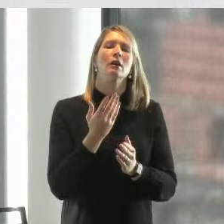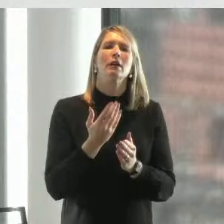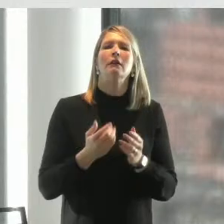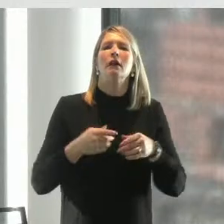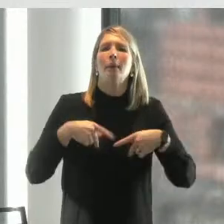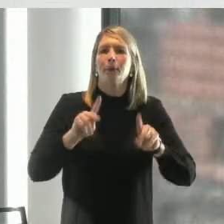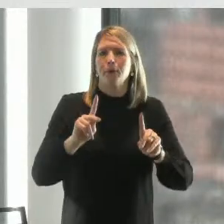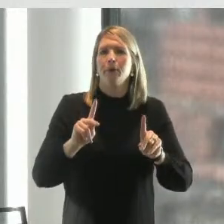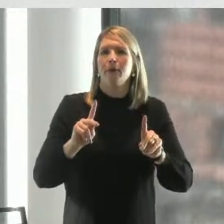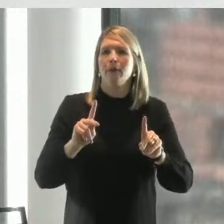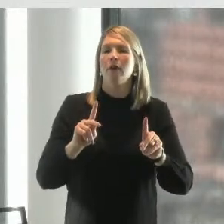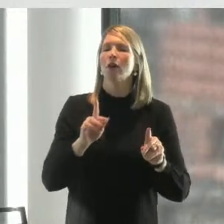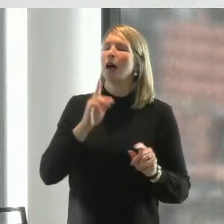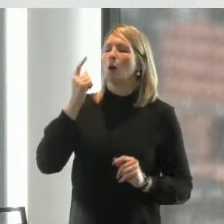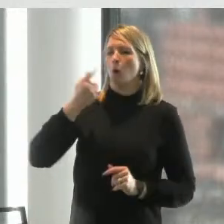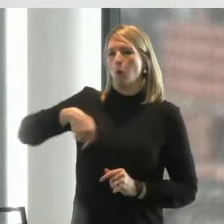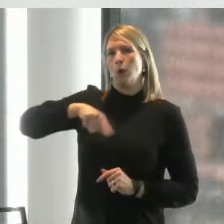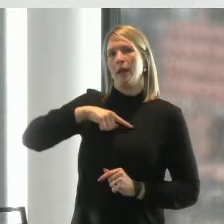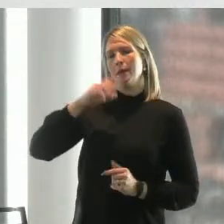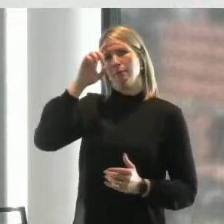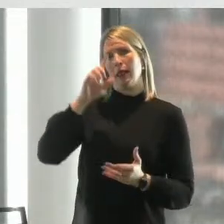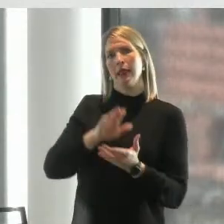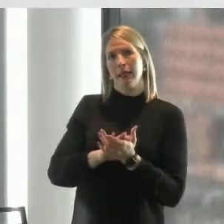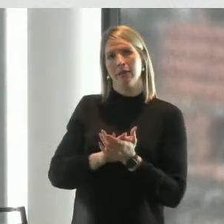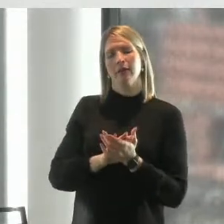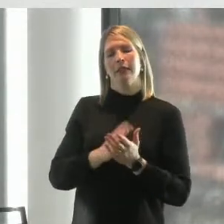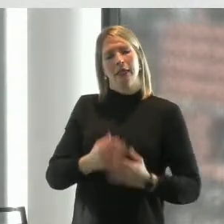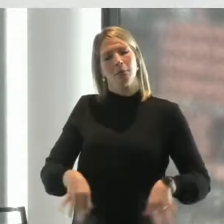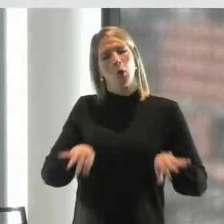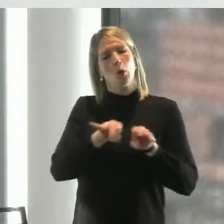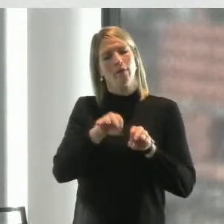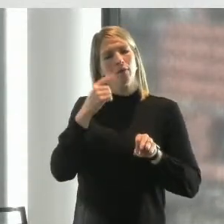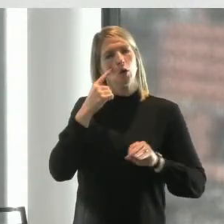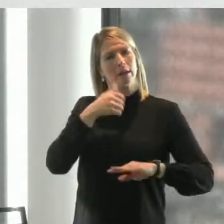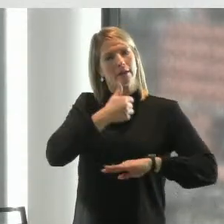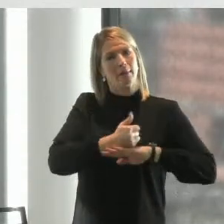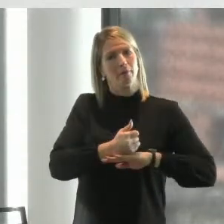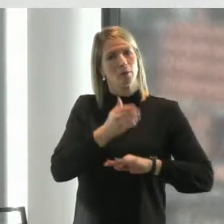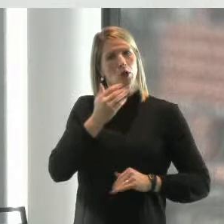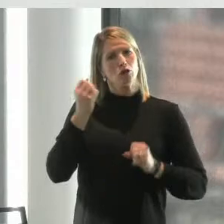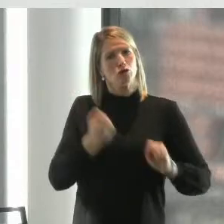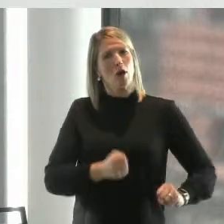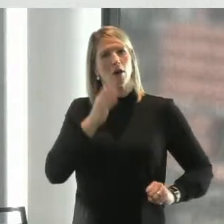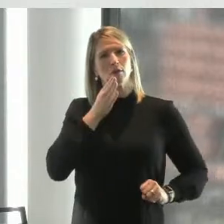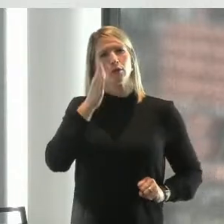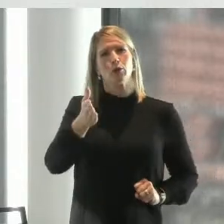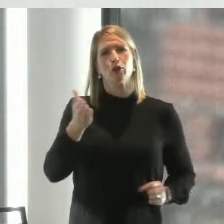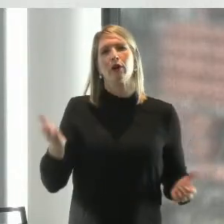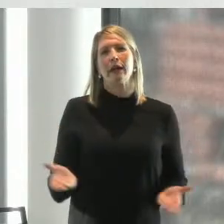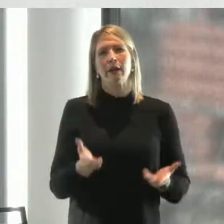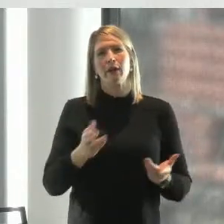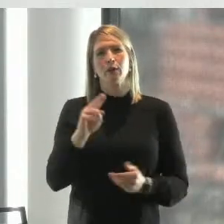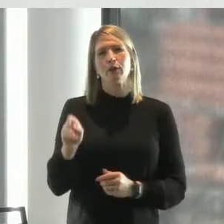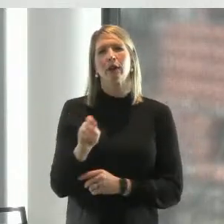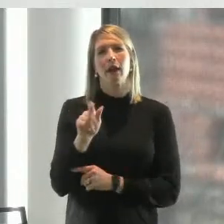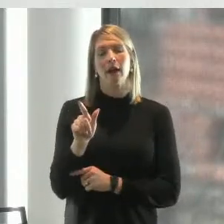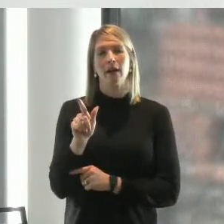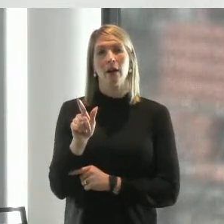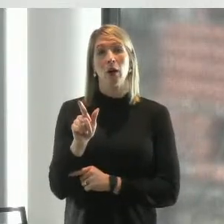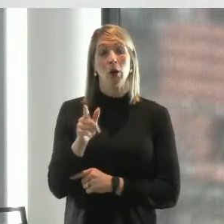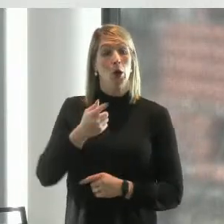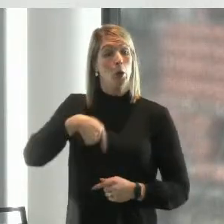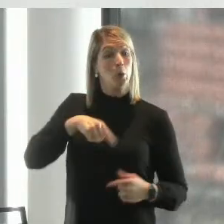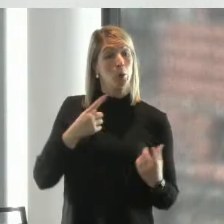growth, development, and sustainability of Newfoundland and Labrador. Listening, engaging, and making